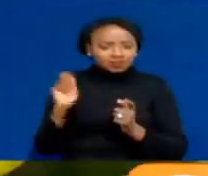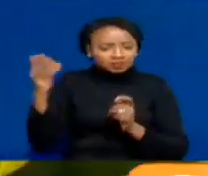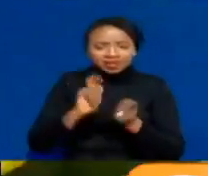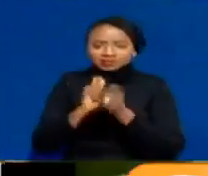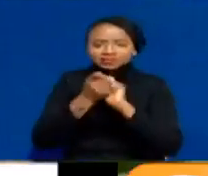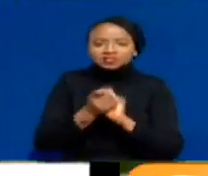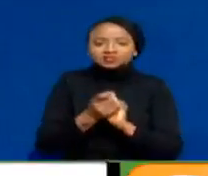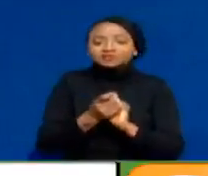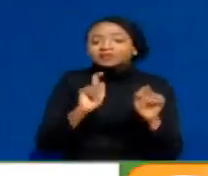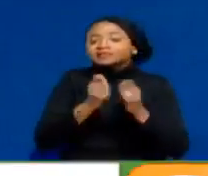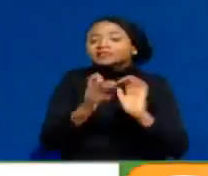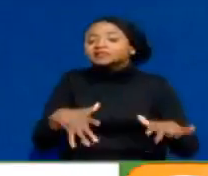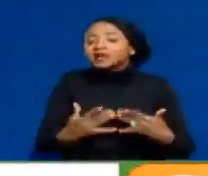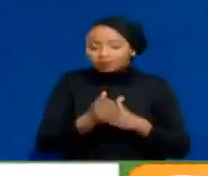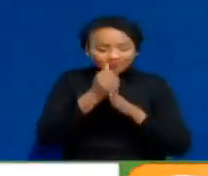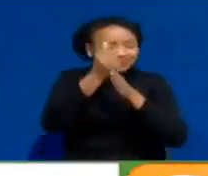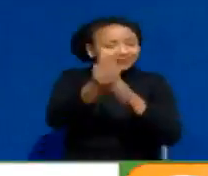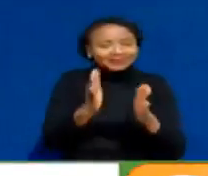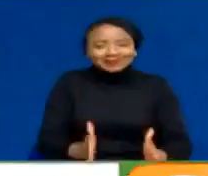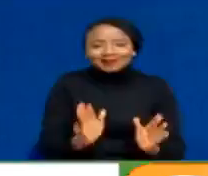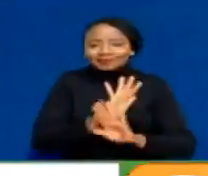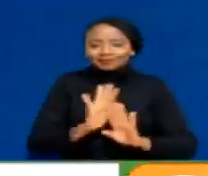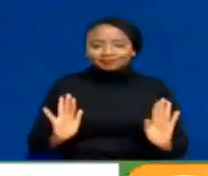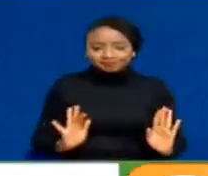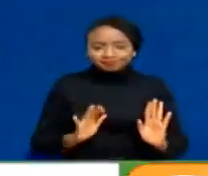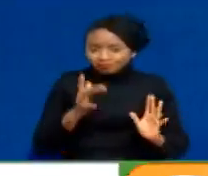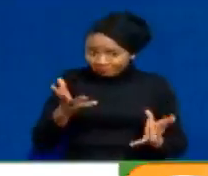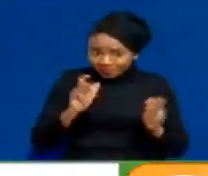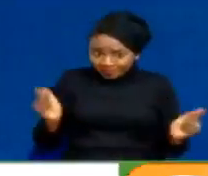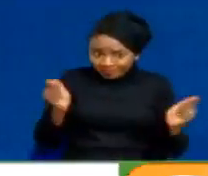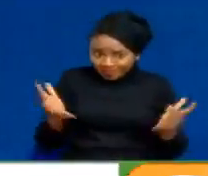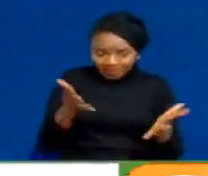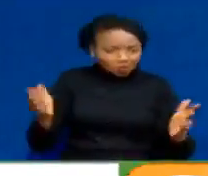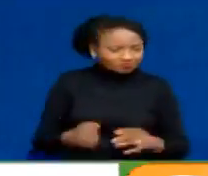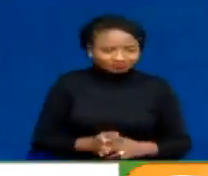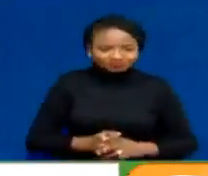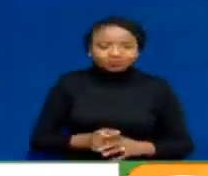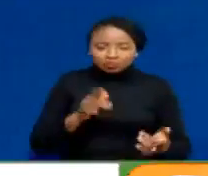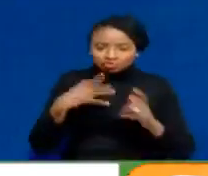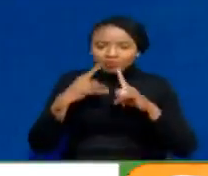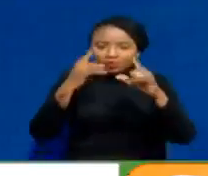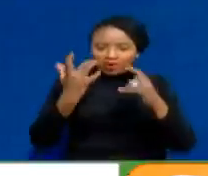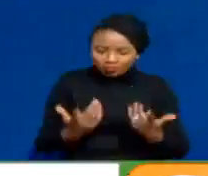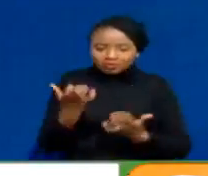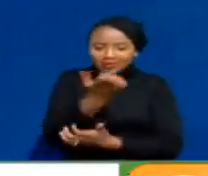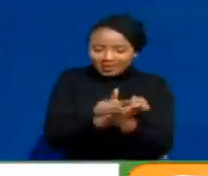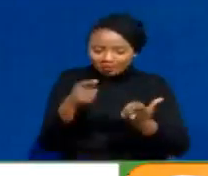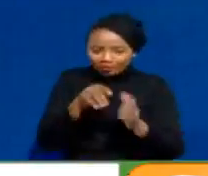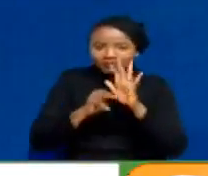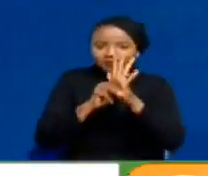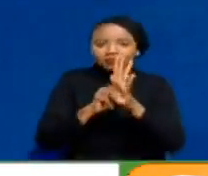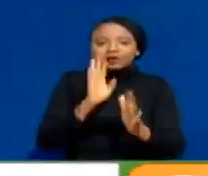No miracles required. That's why we are saying we are going to change the economic model.